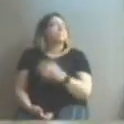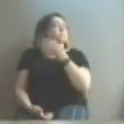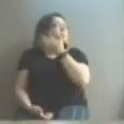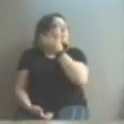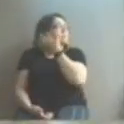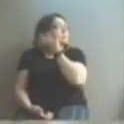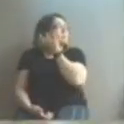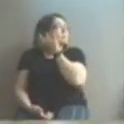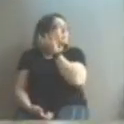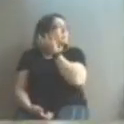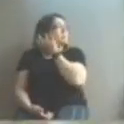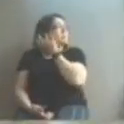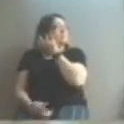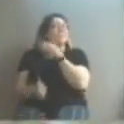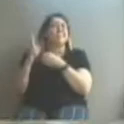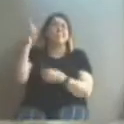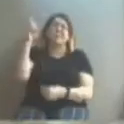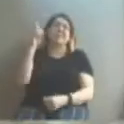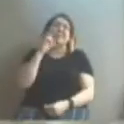This one doesn't sound sexy at all.